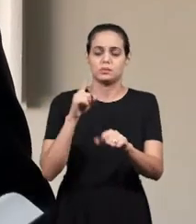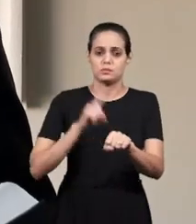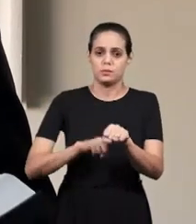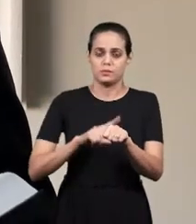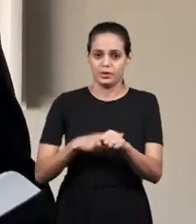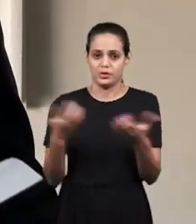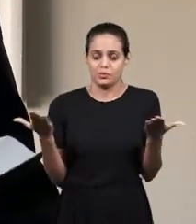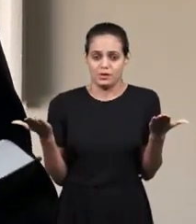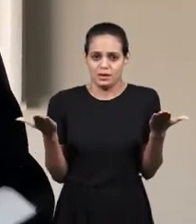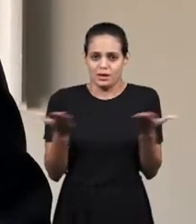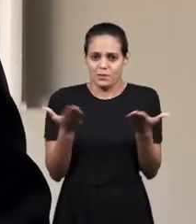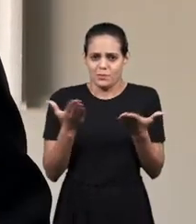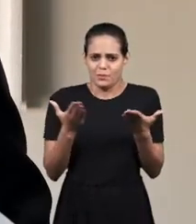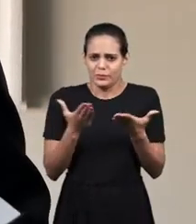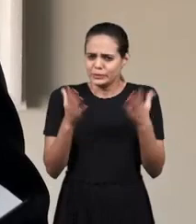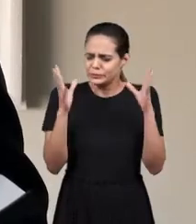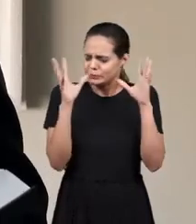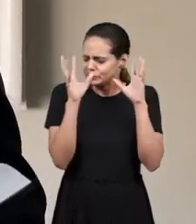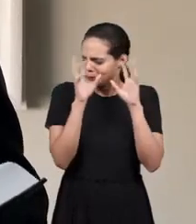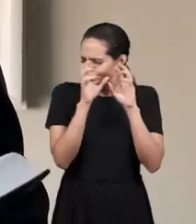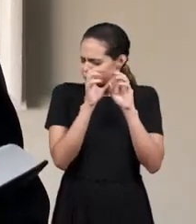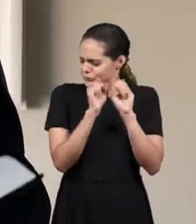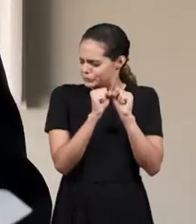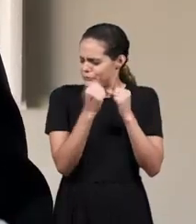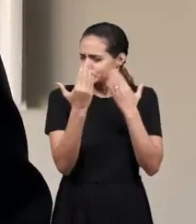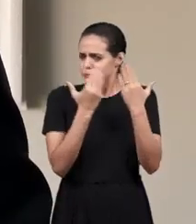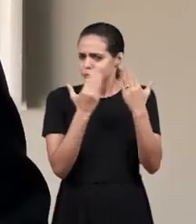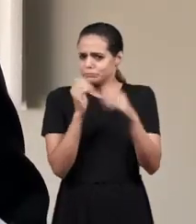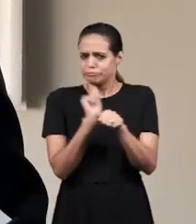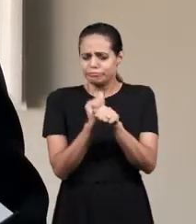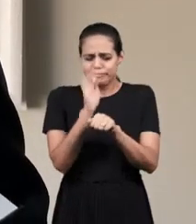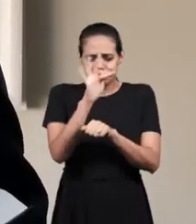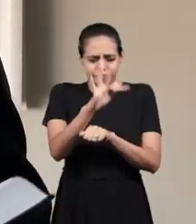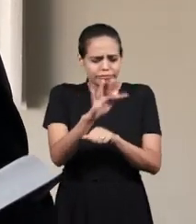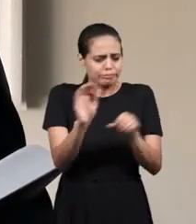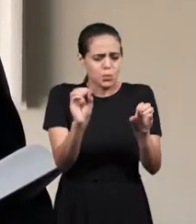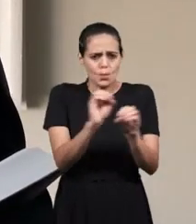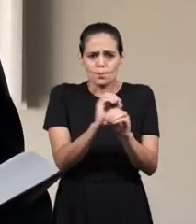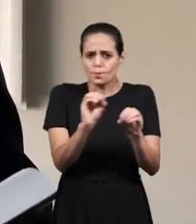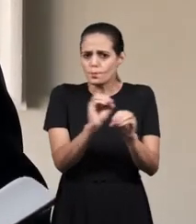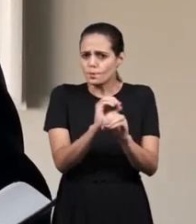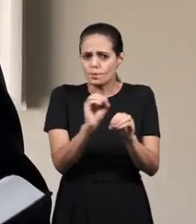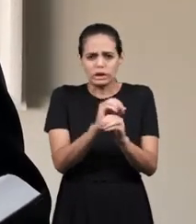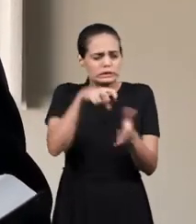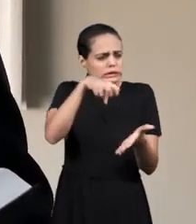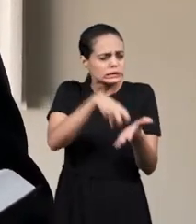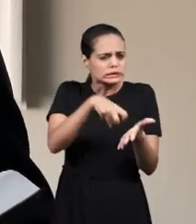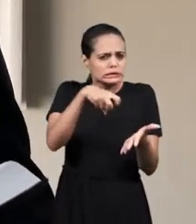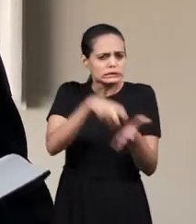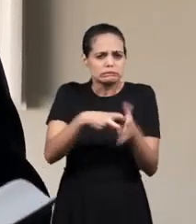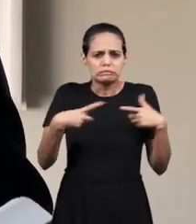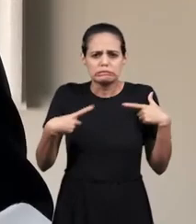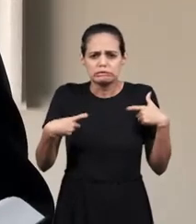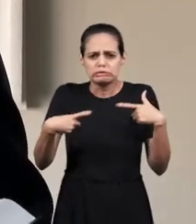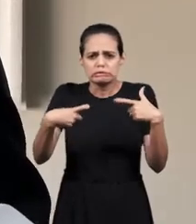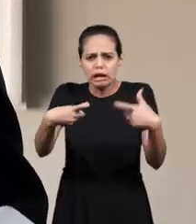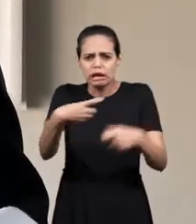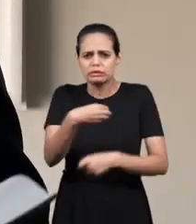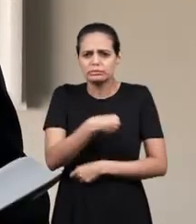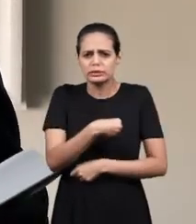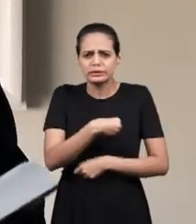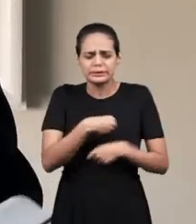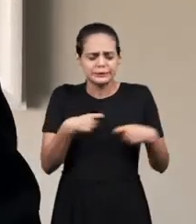that was prophesied in the Word of God through sin. There will be wars, rumors of wars, all the things that we're